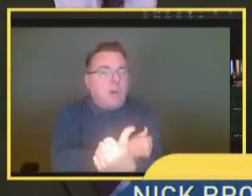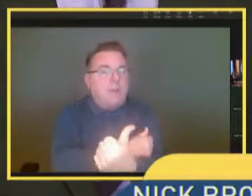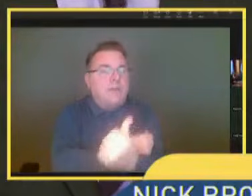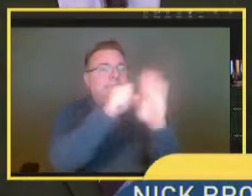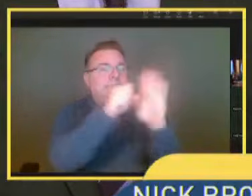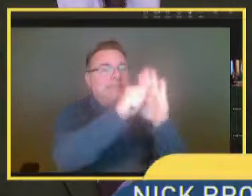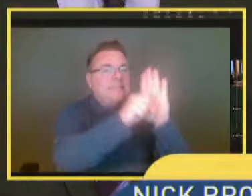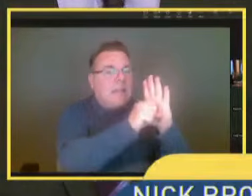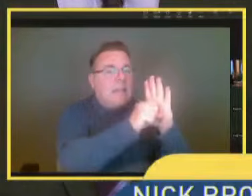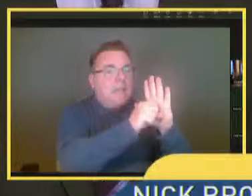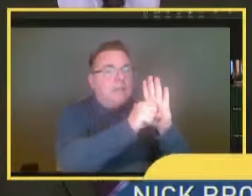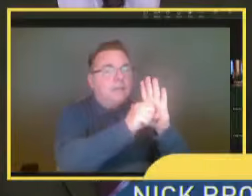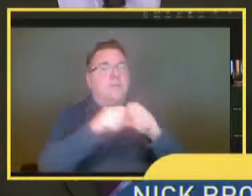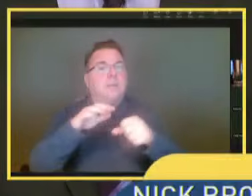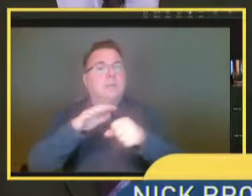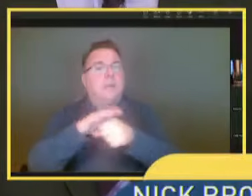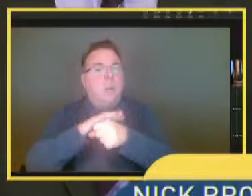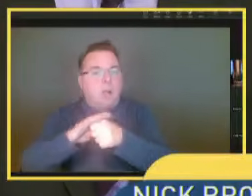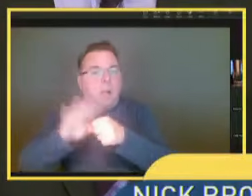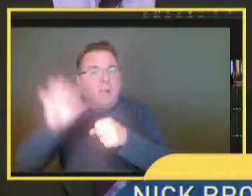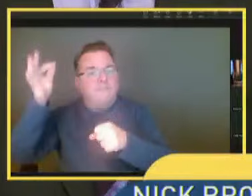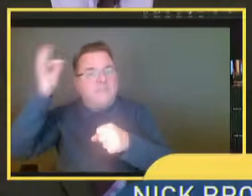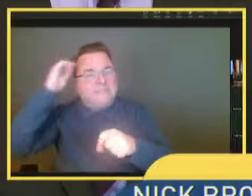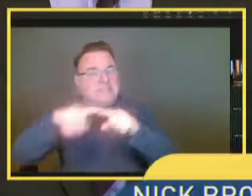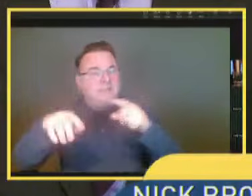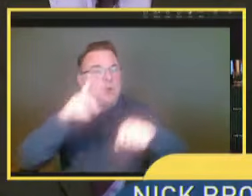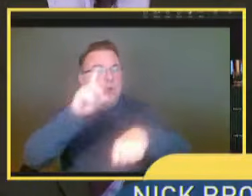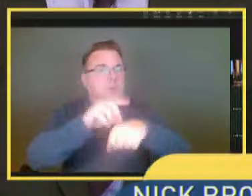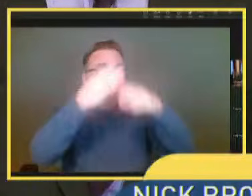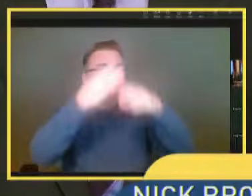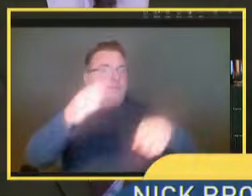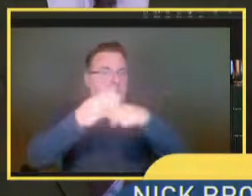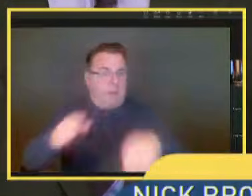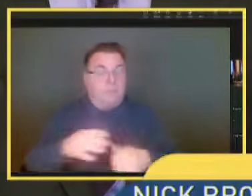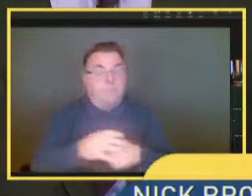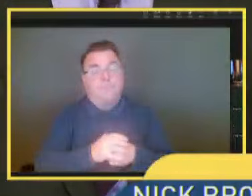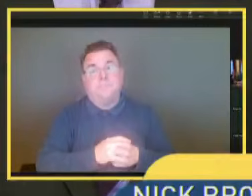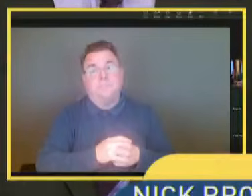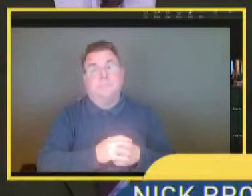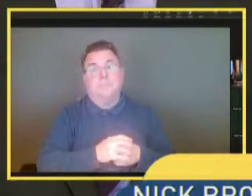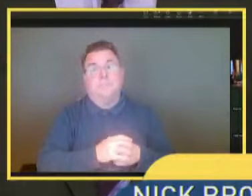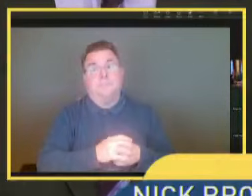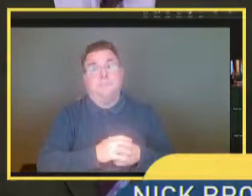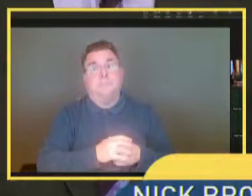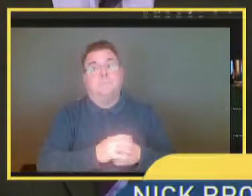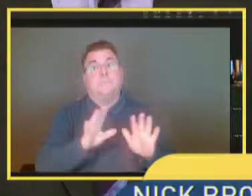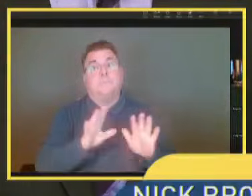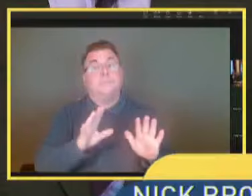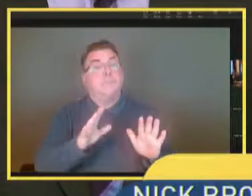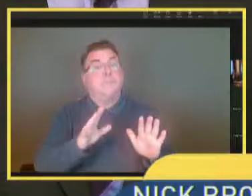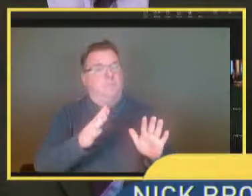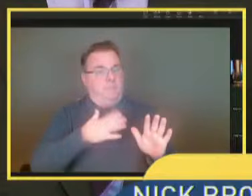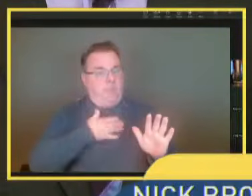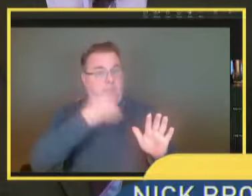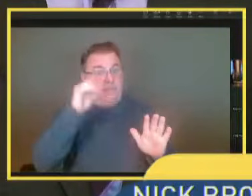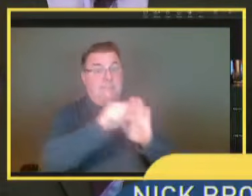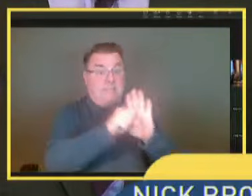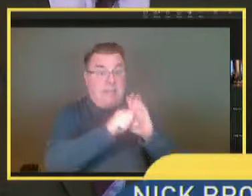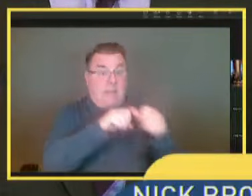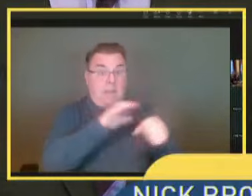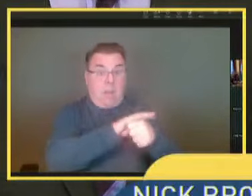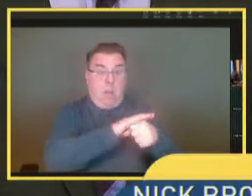local, and the federal government. What I would say is, as a general matter, state and local law enforcement do not have to